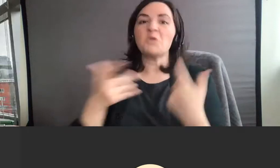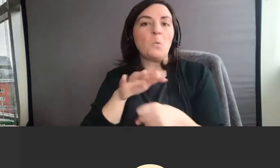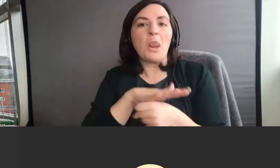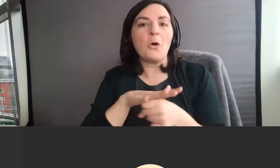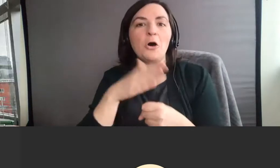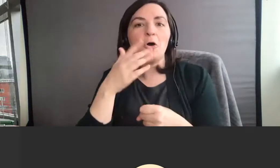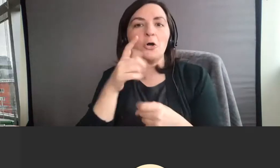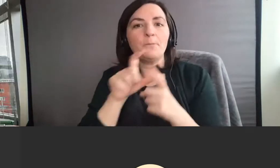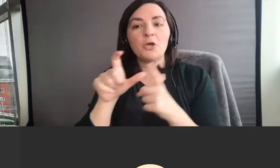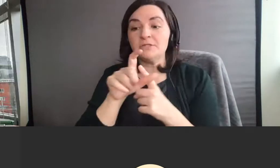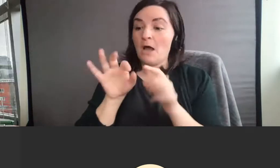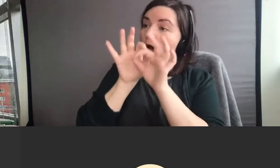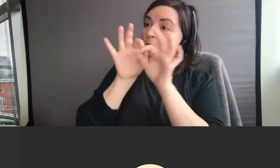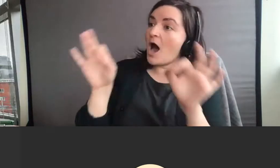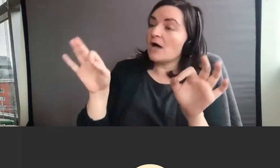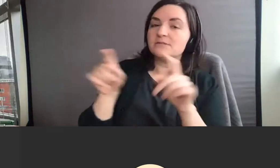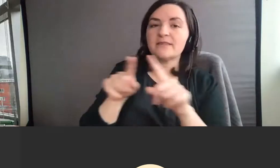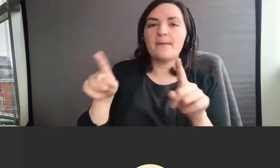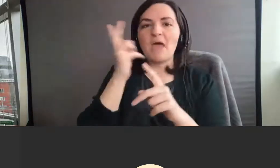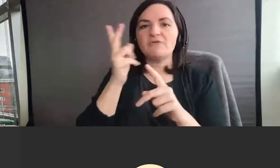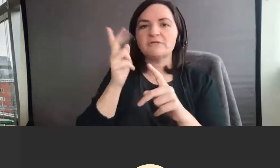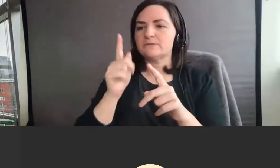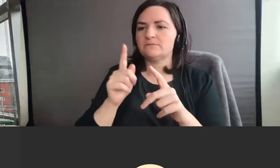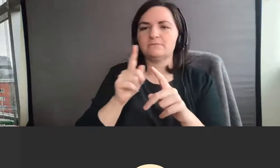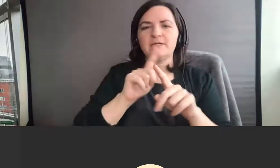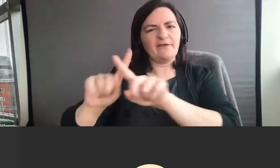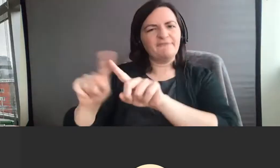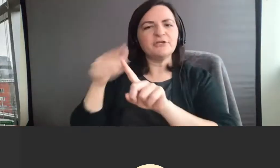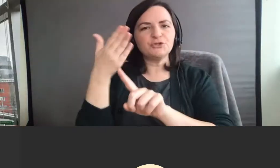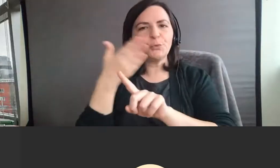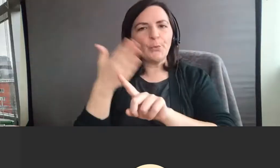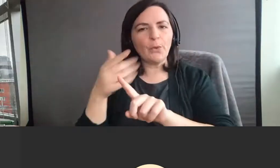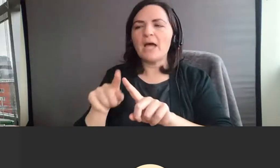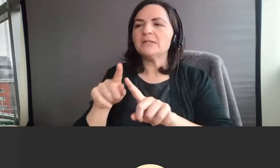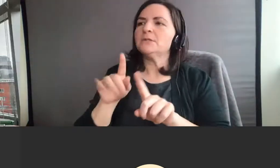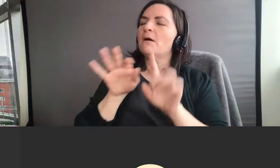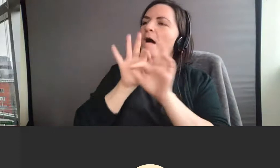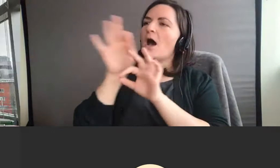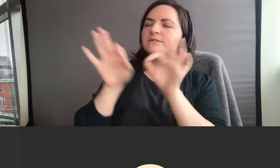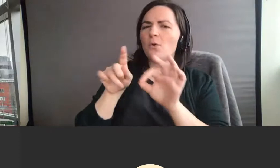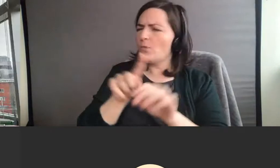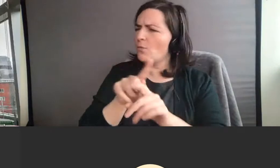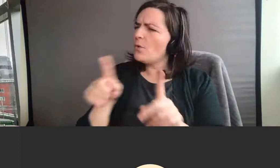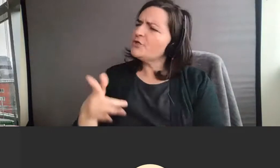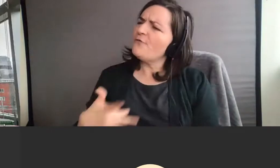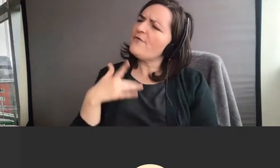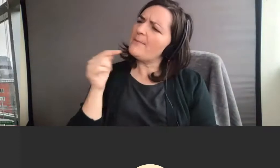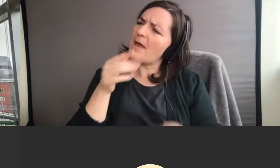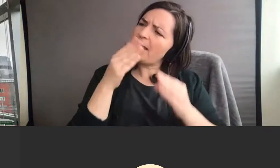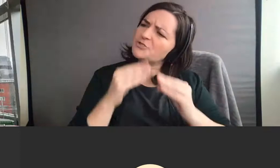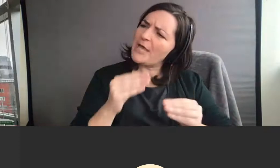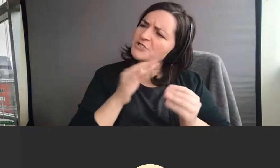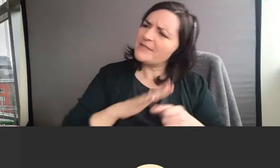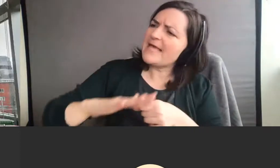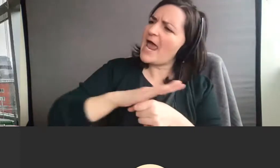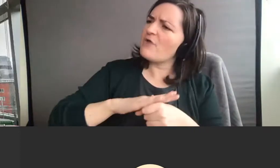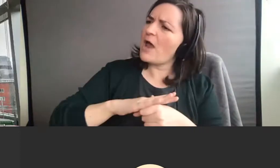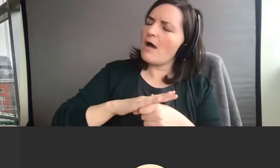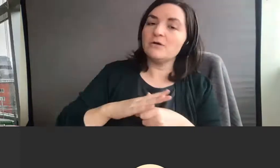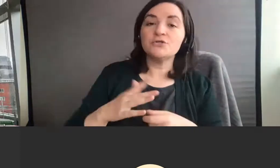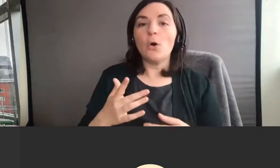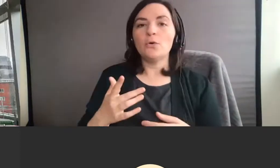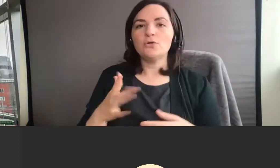community, and you're asking parents in your local community how they feel about something educational. So it won't be linked to a particular